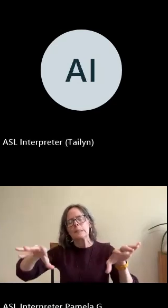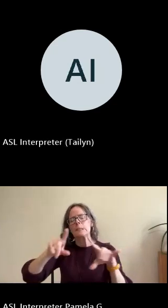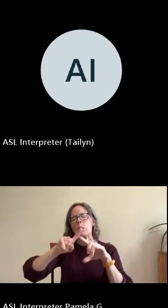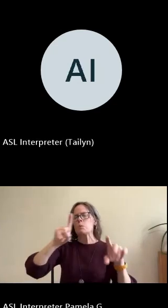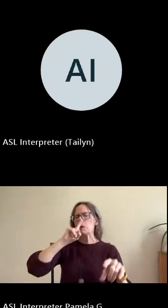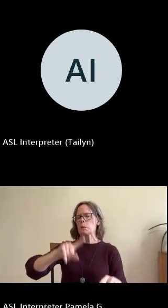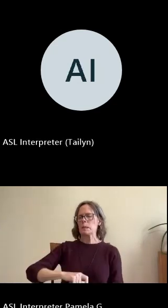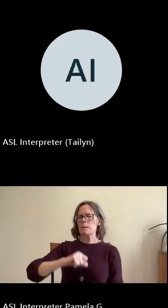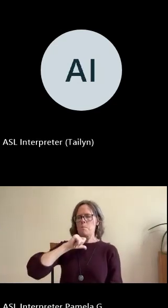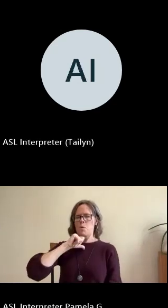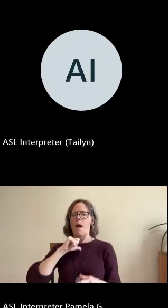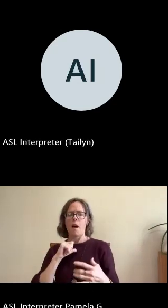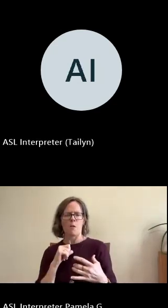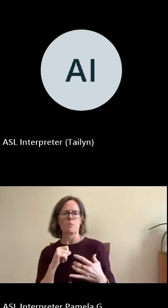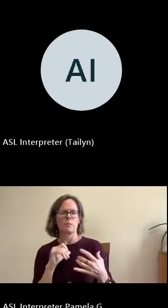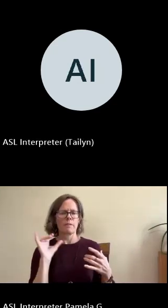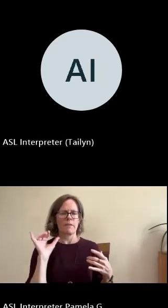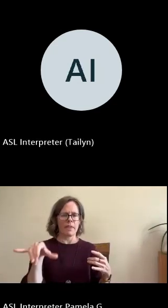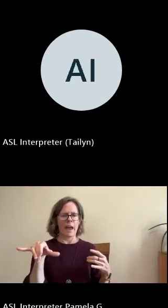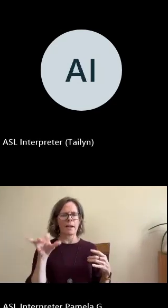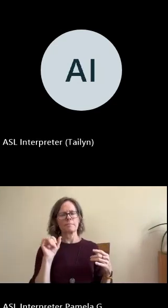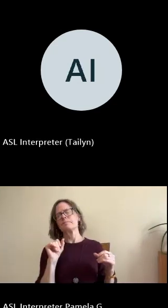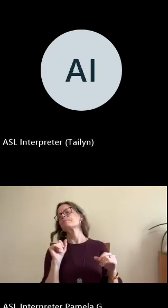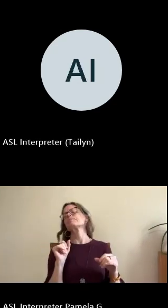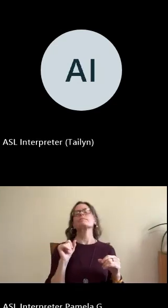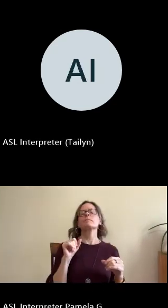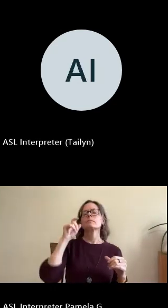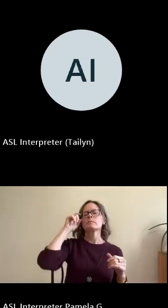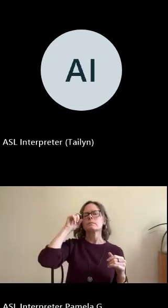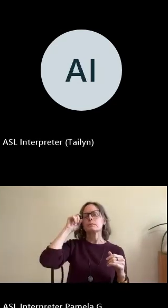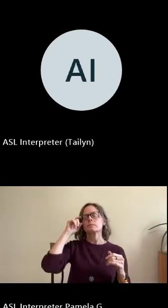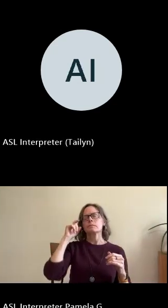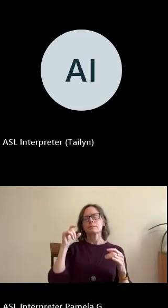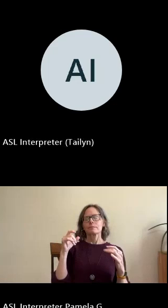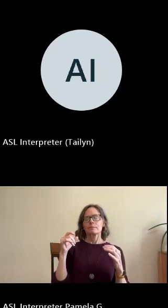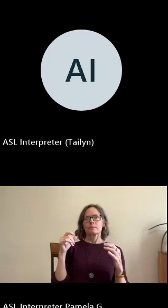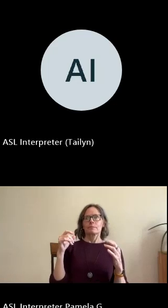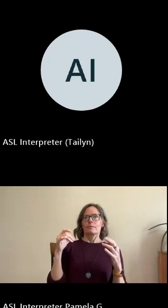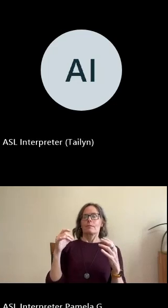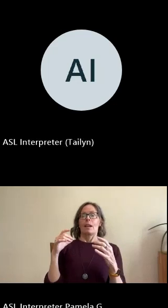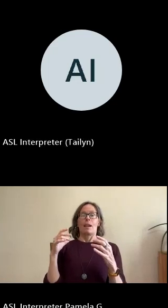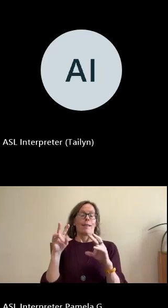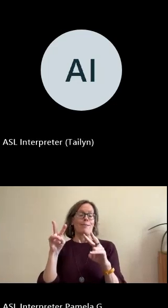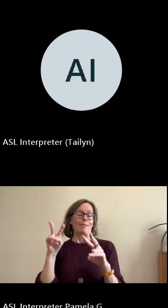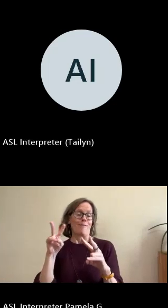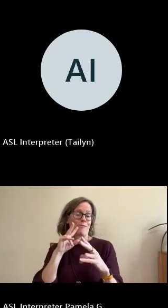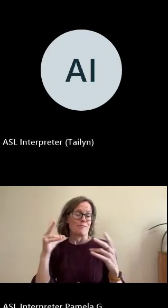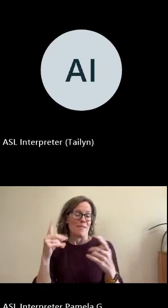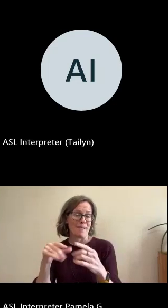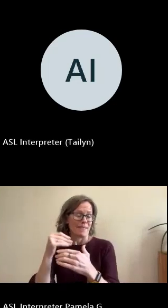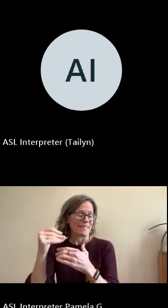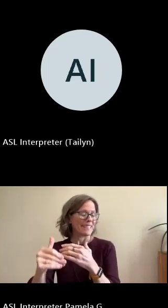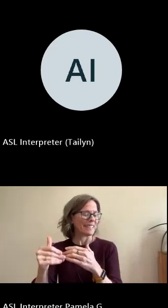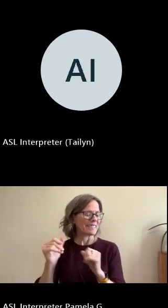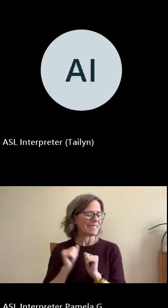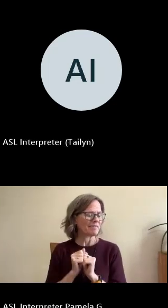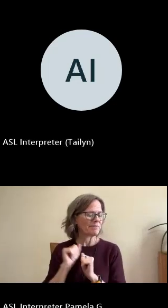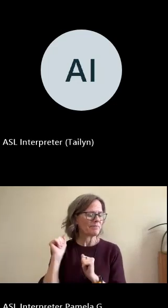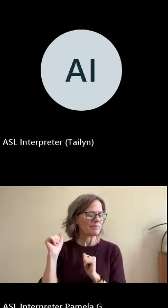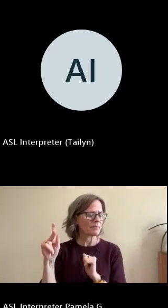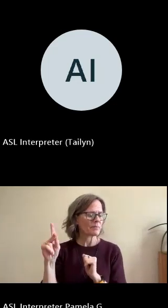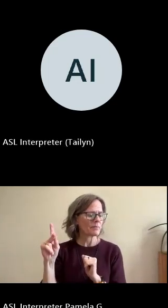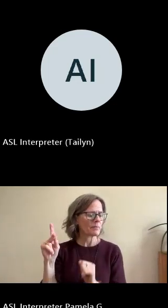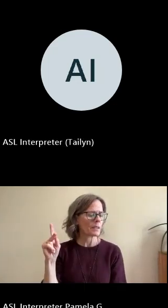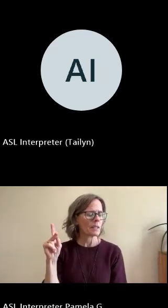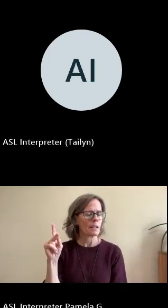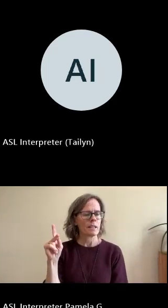what we accomplished, and always looking for what we can accomplish next. All right. I